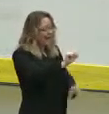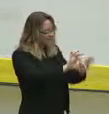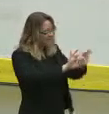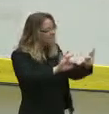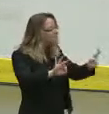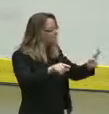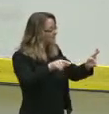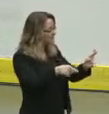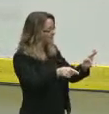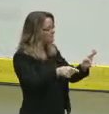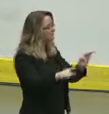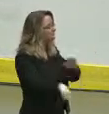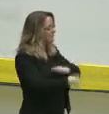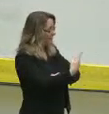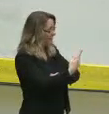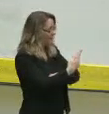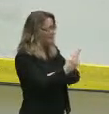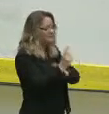posthumously.